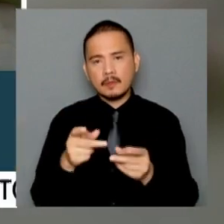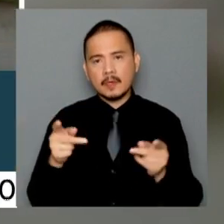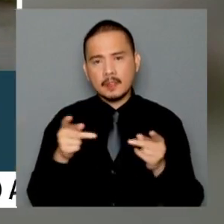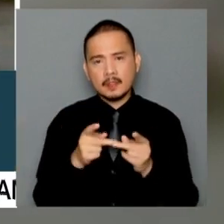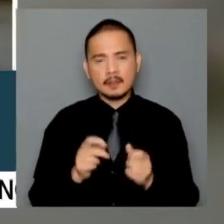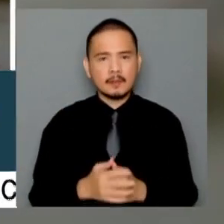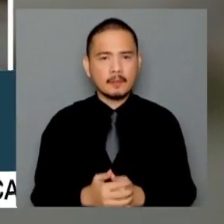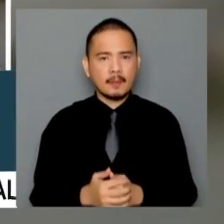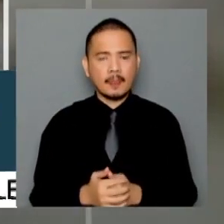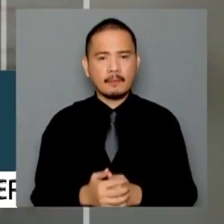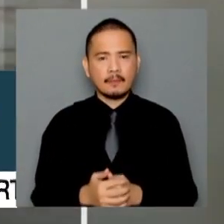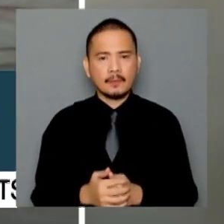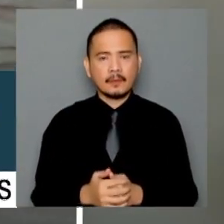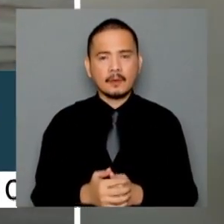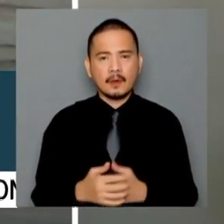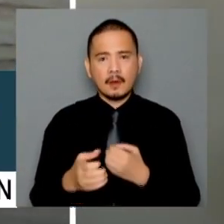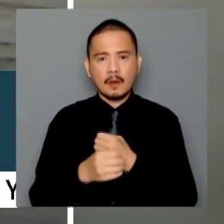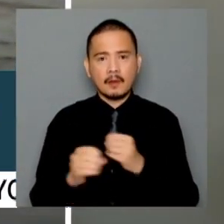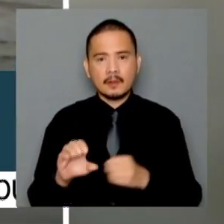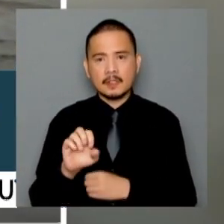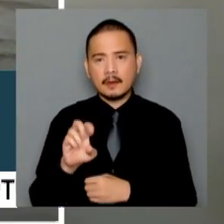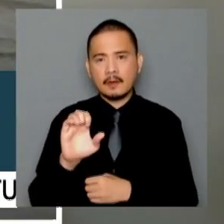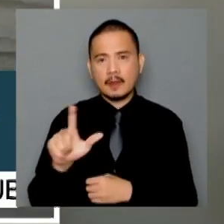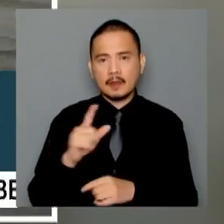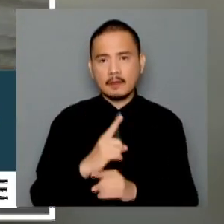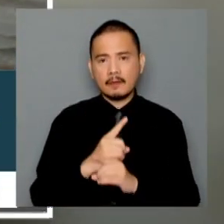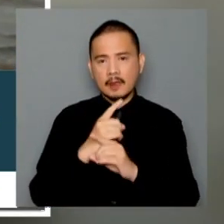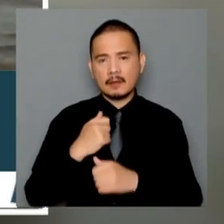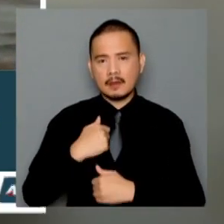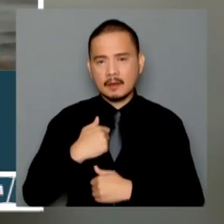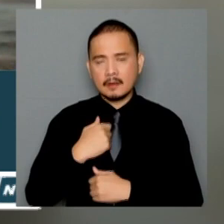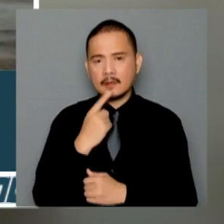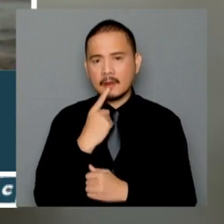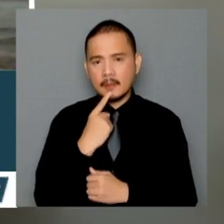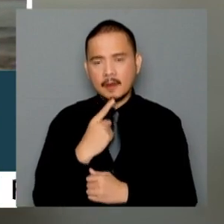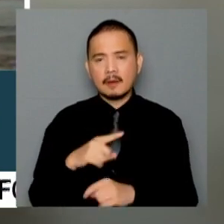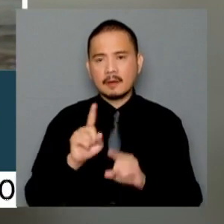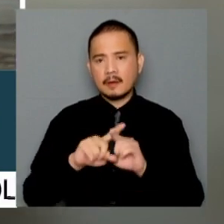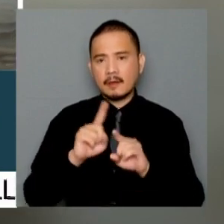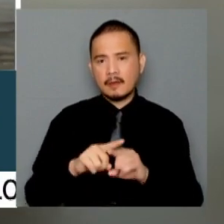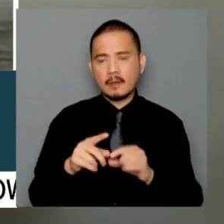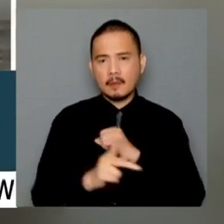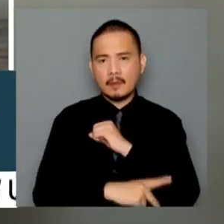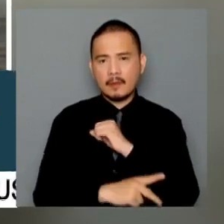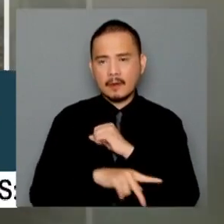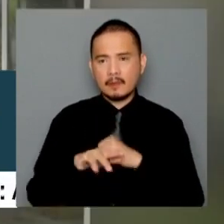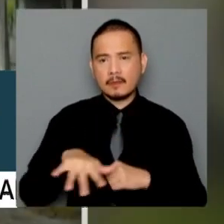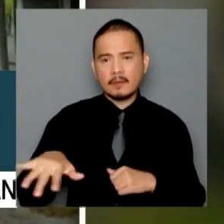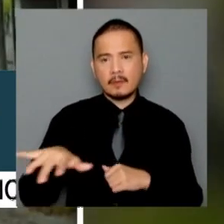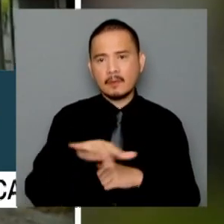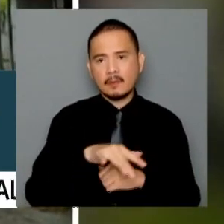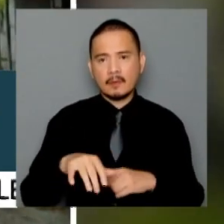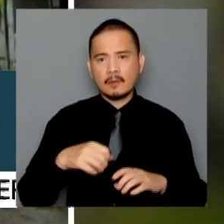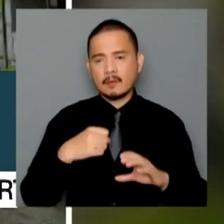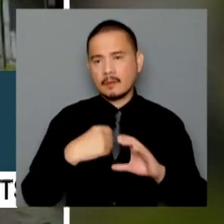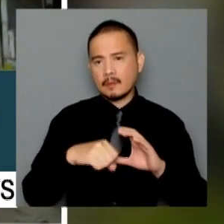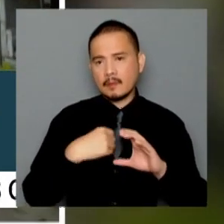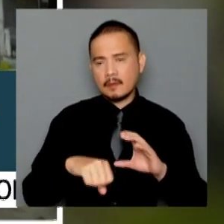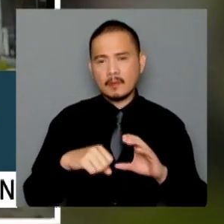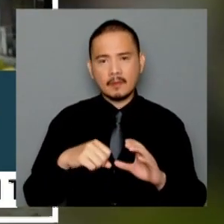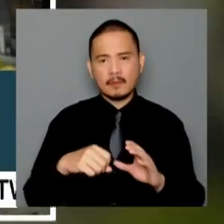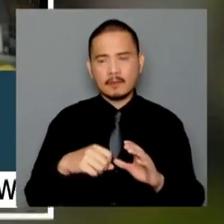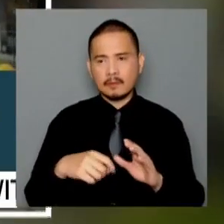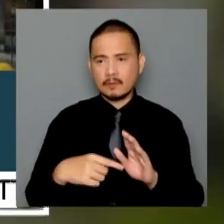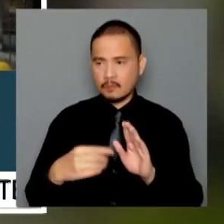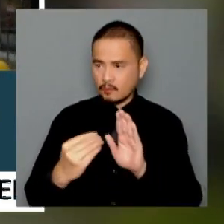Office of Civil Defense Bicol, some 31 municipalities from the province of Camarines-Sur have reported 96 flooding incidents, while